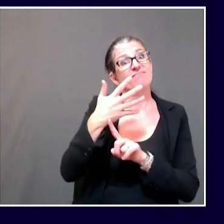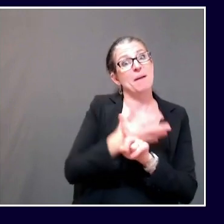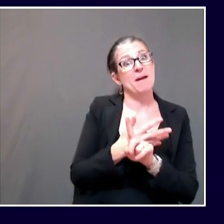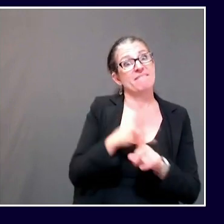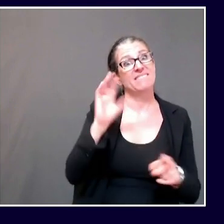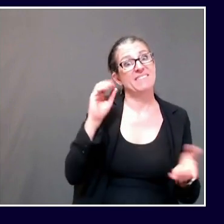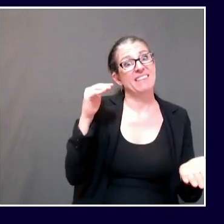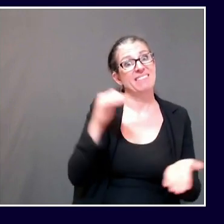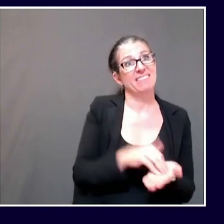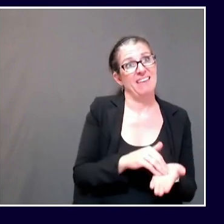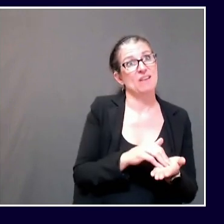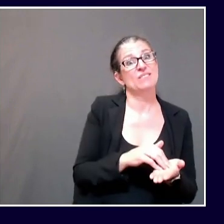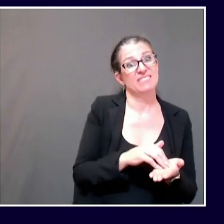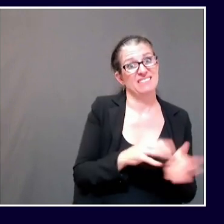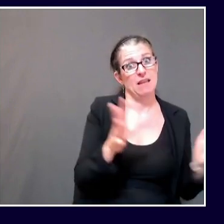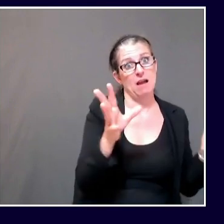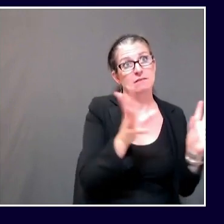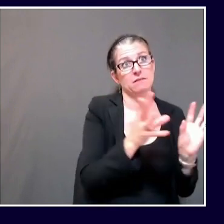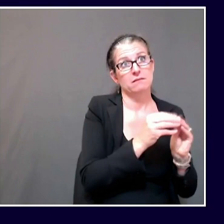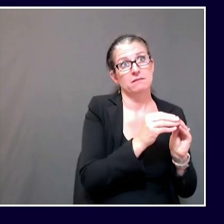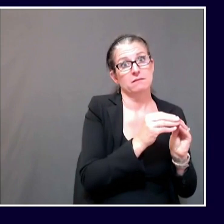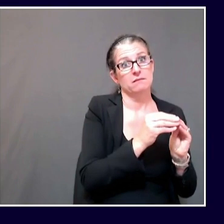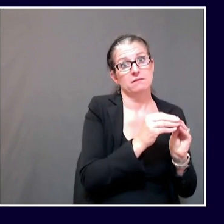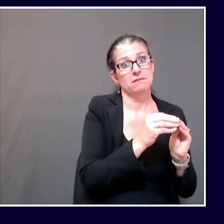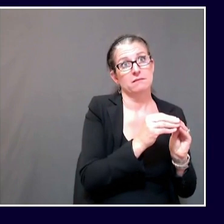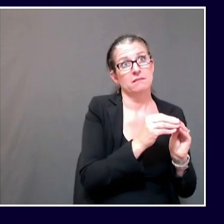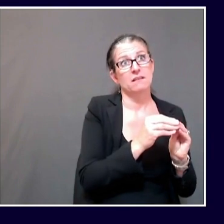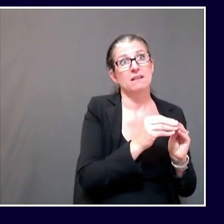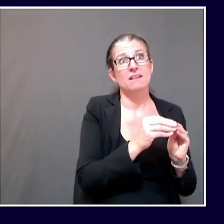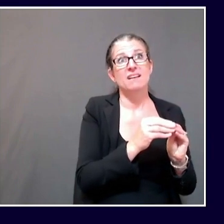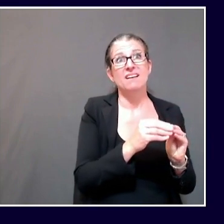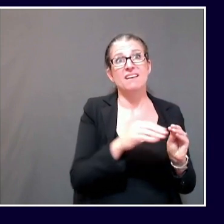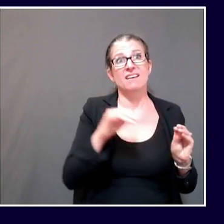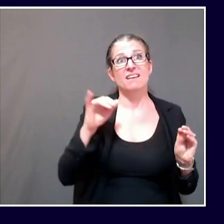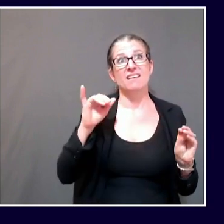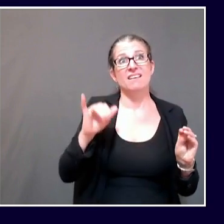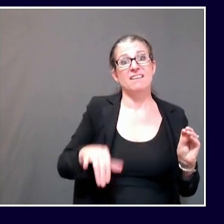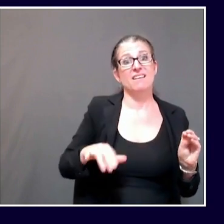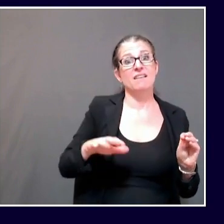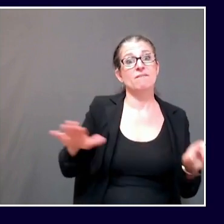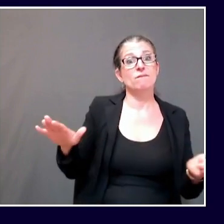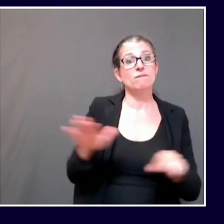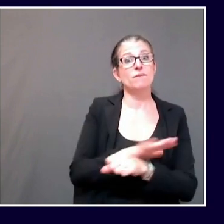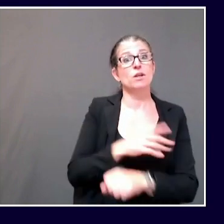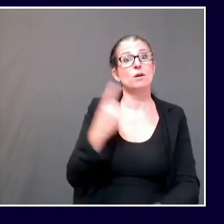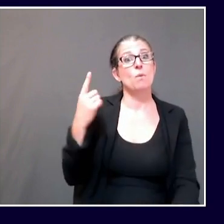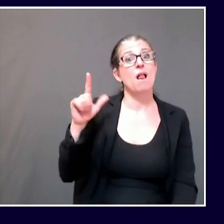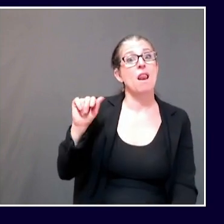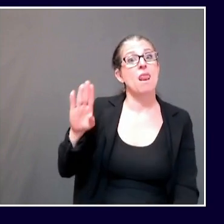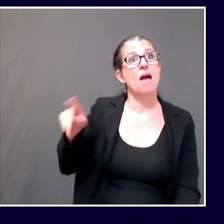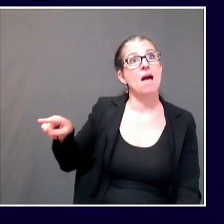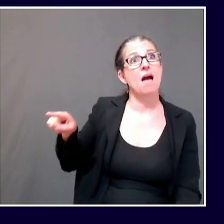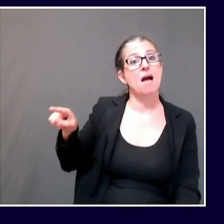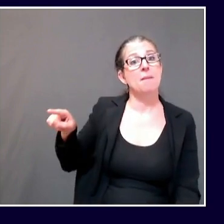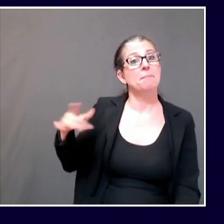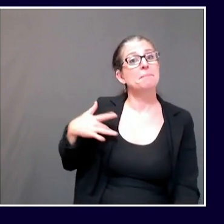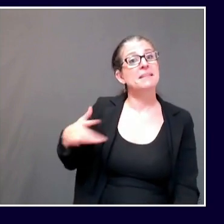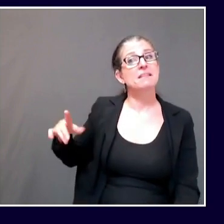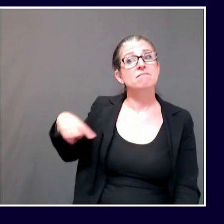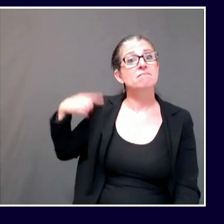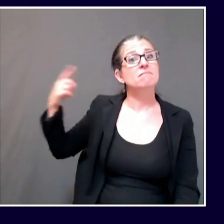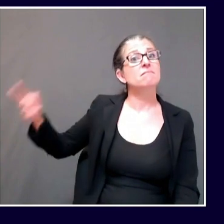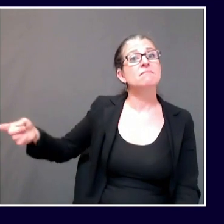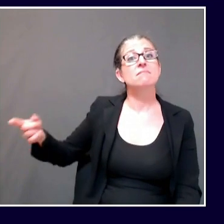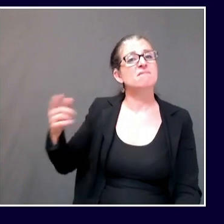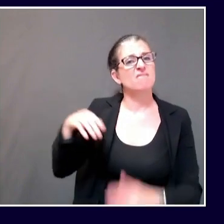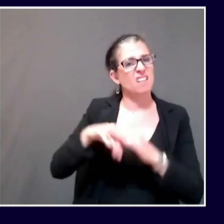microbiology section of the lab does in a typical year. They've cranked that out in 5 months. But on